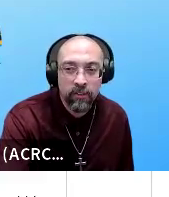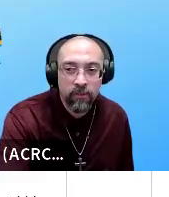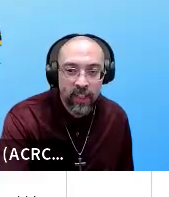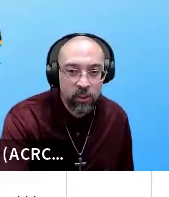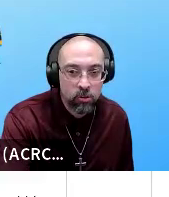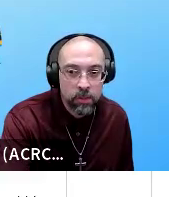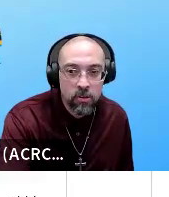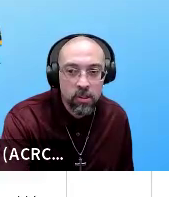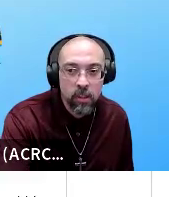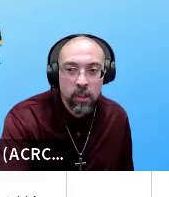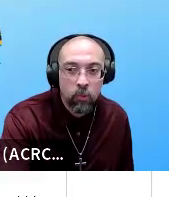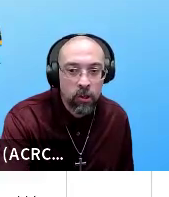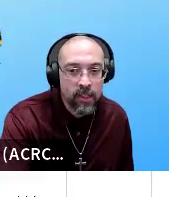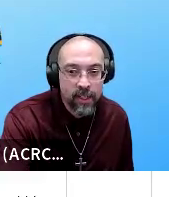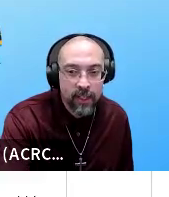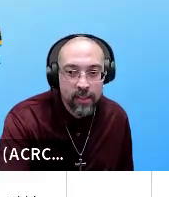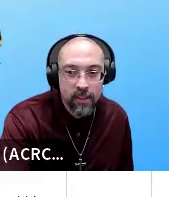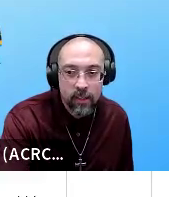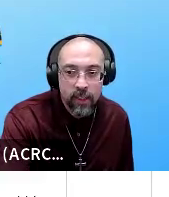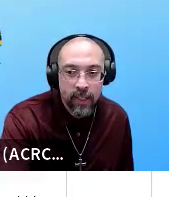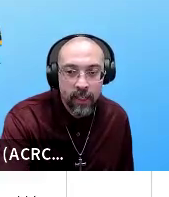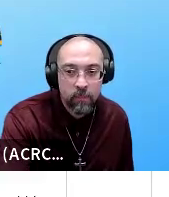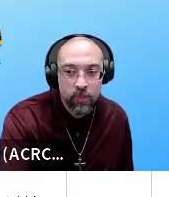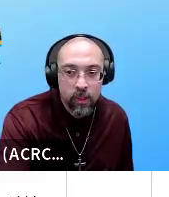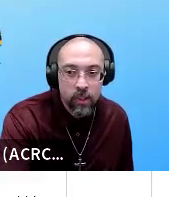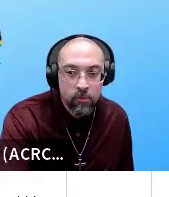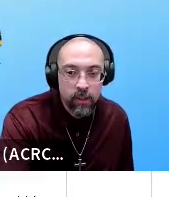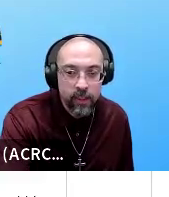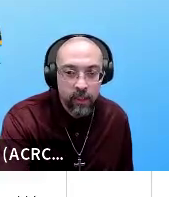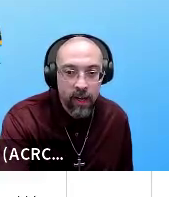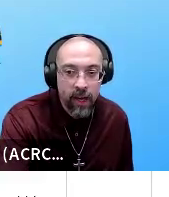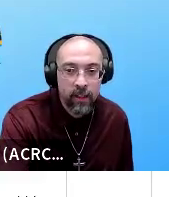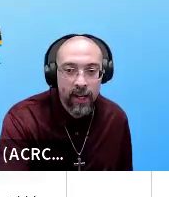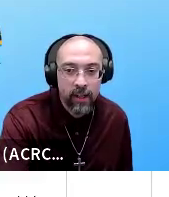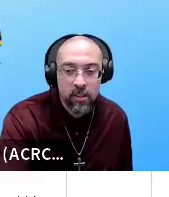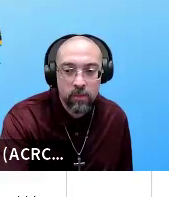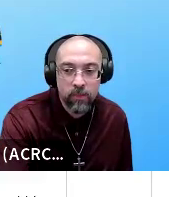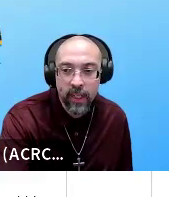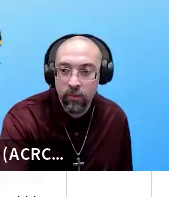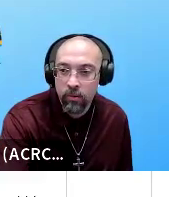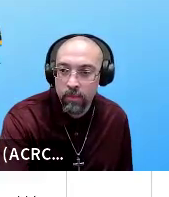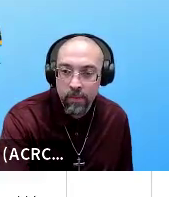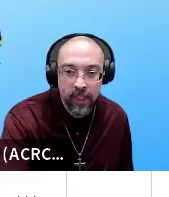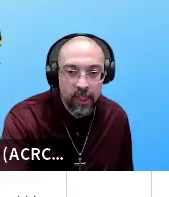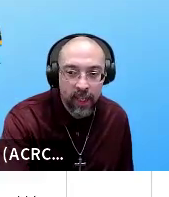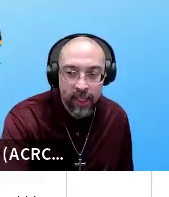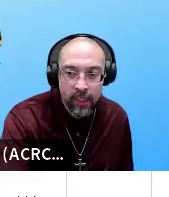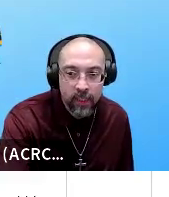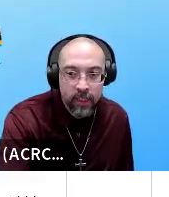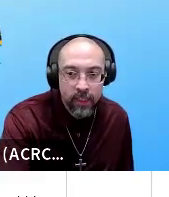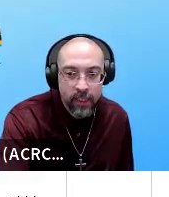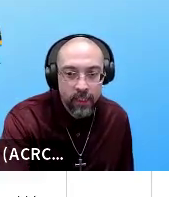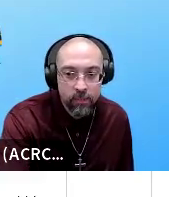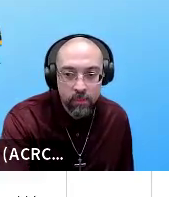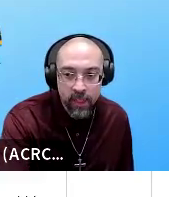we'll be covering financial abuse, warning signs, how to be careful with my money